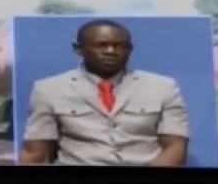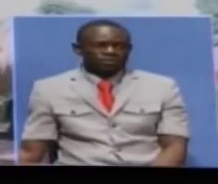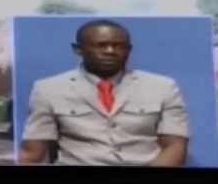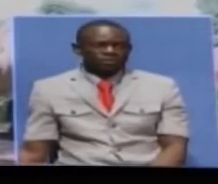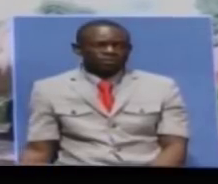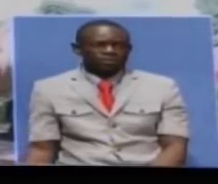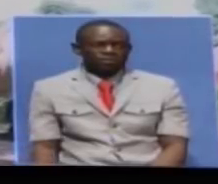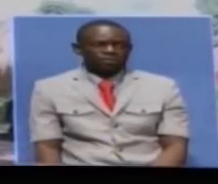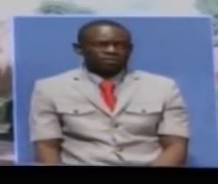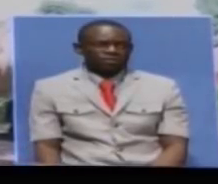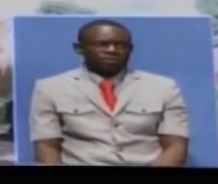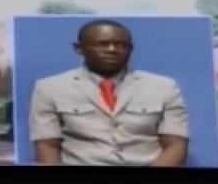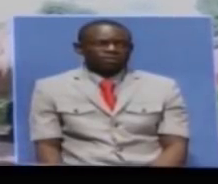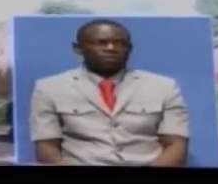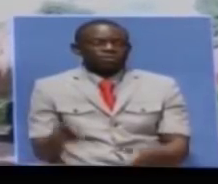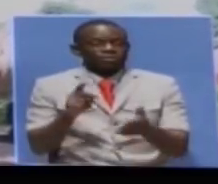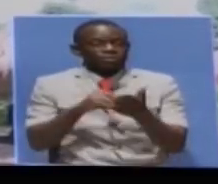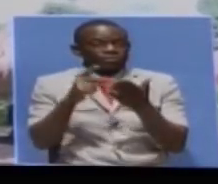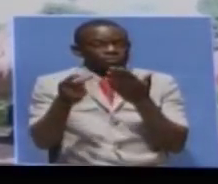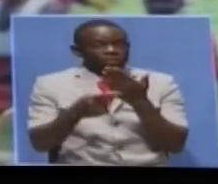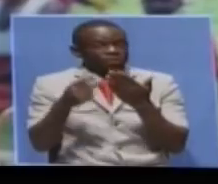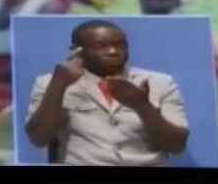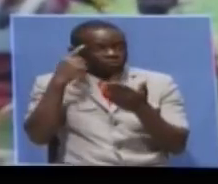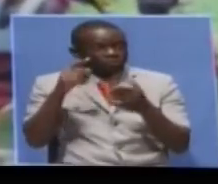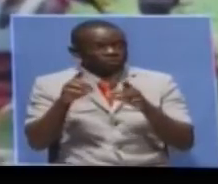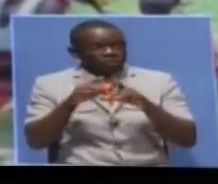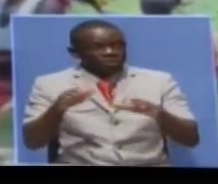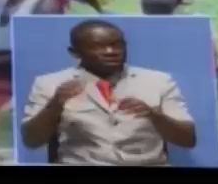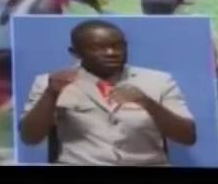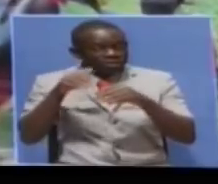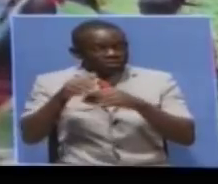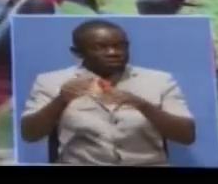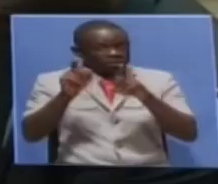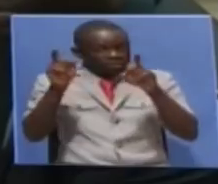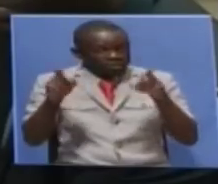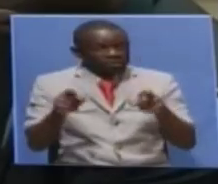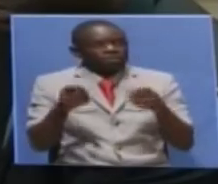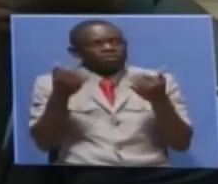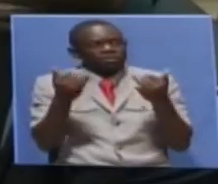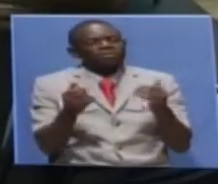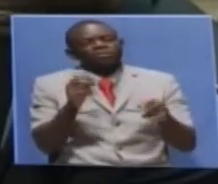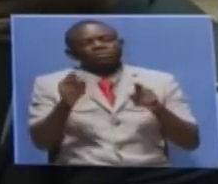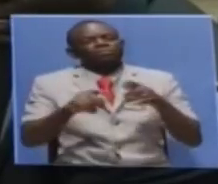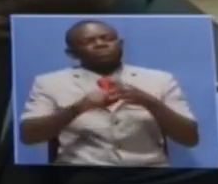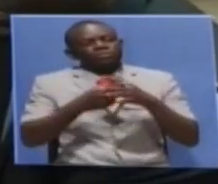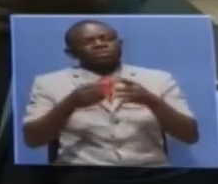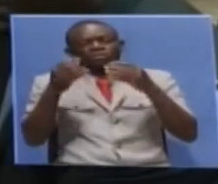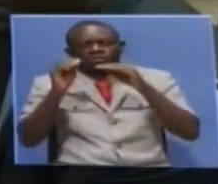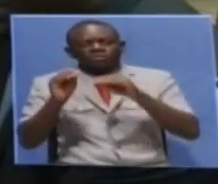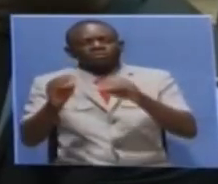To ensure the program achieves its set target, communities are being sensitized. We continue to